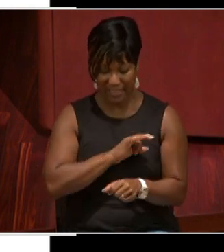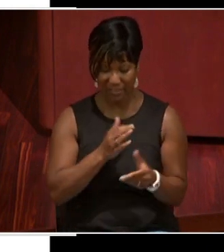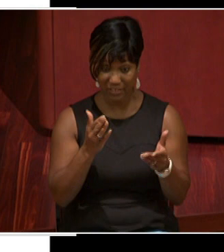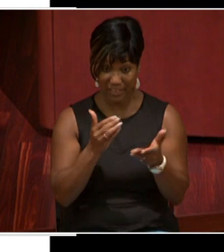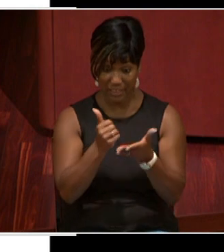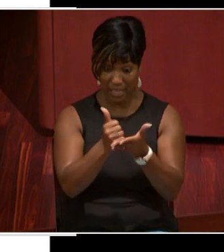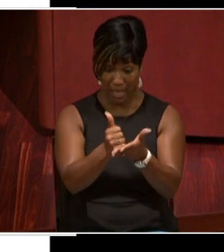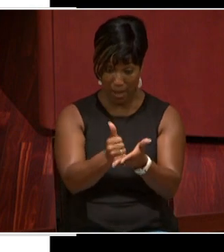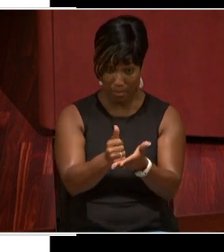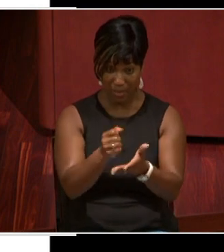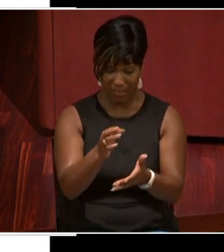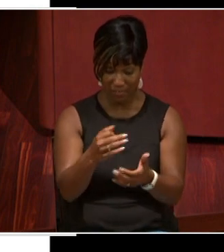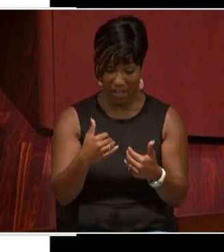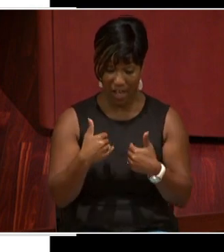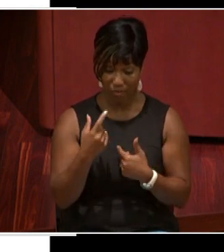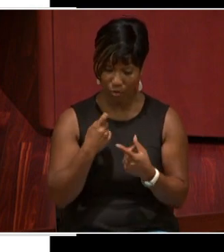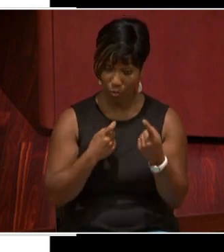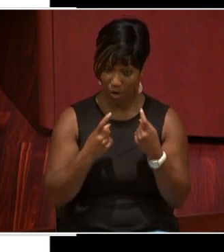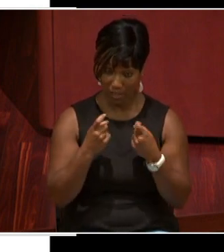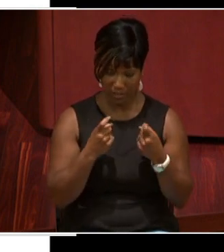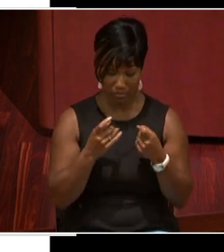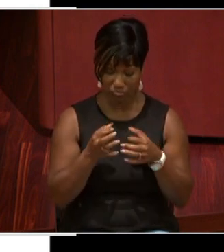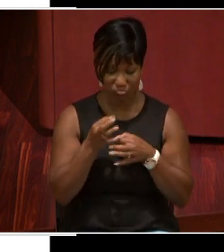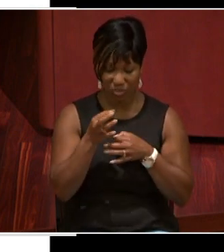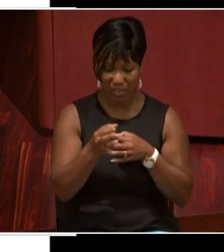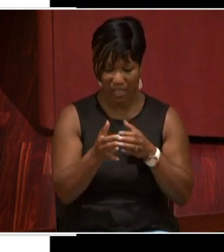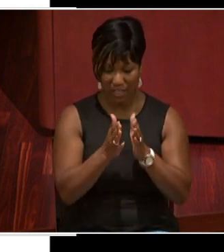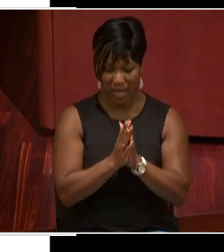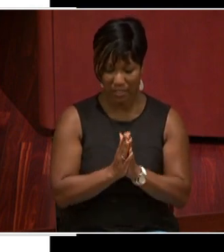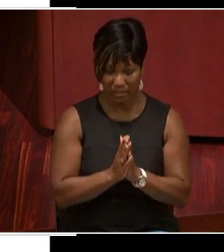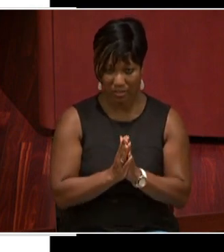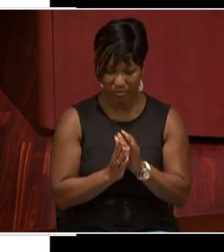a question, do not hesitate to ask us.